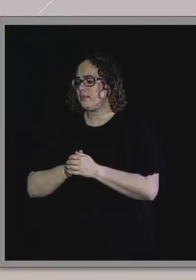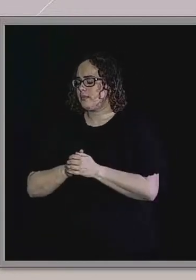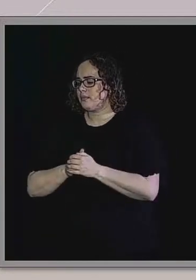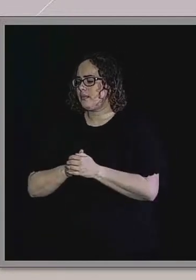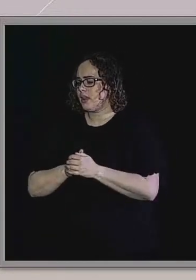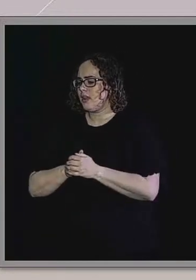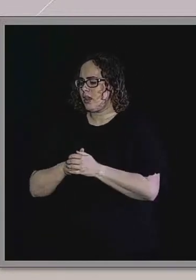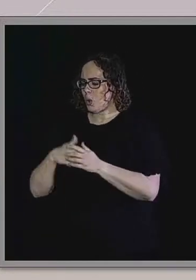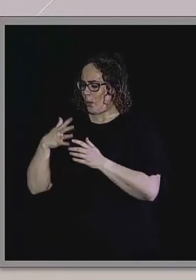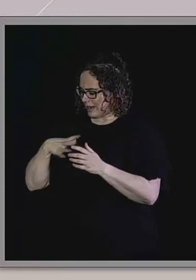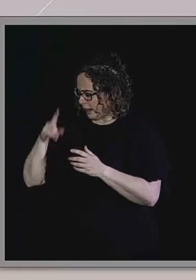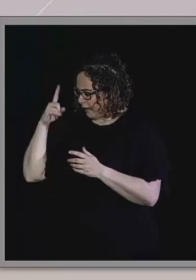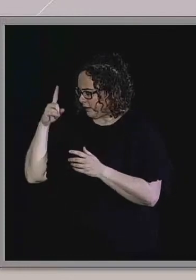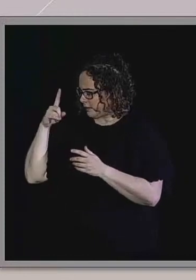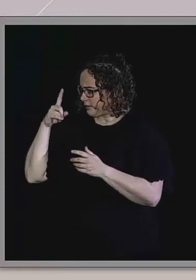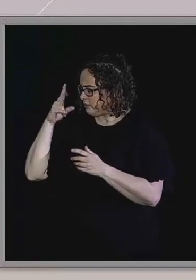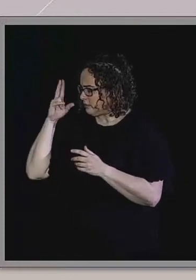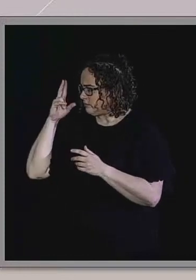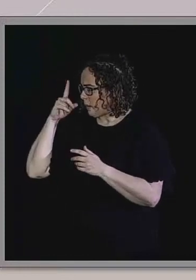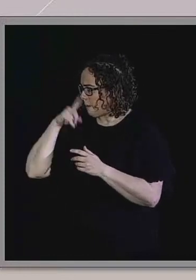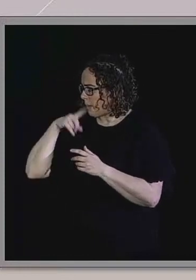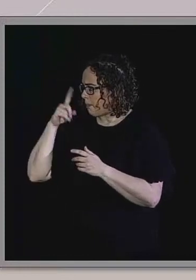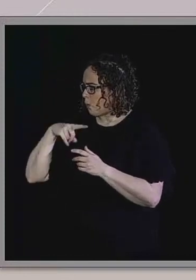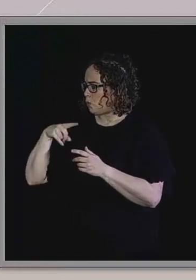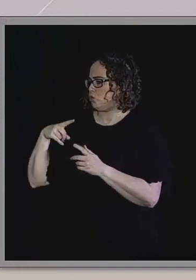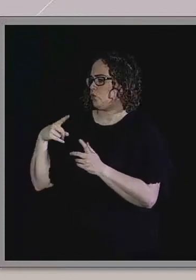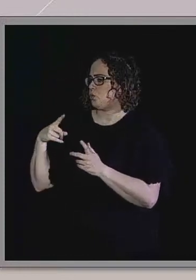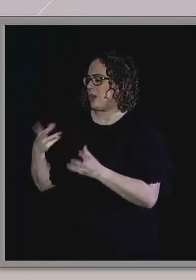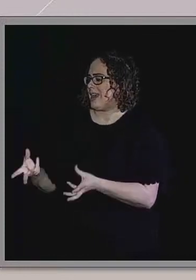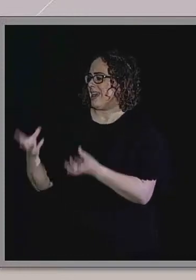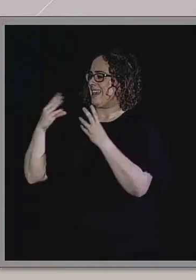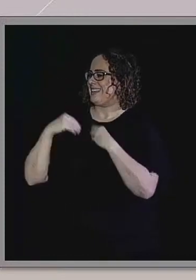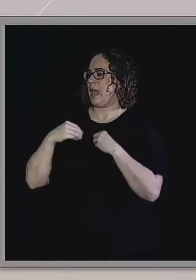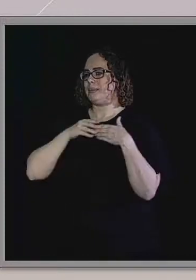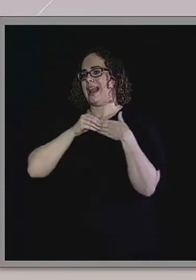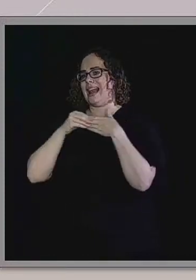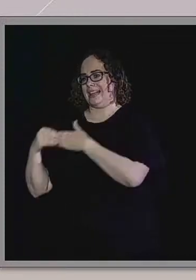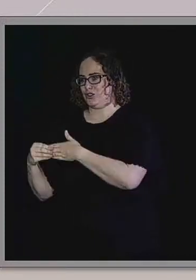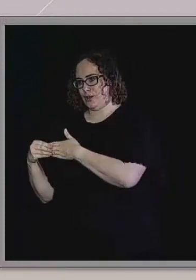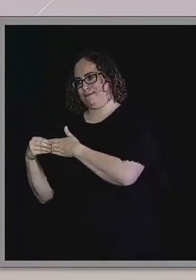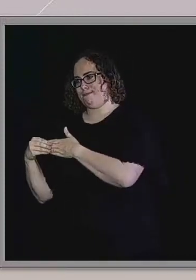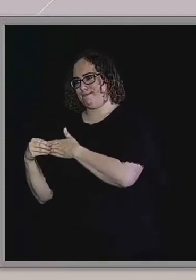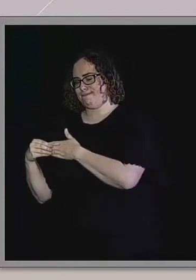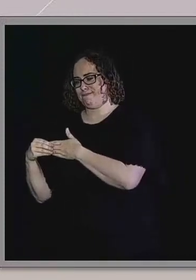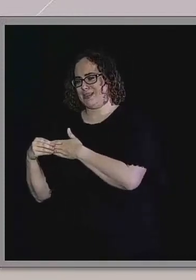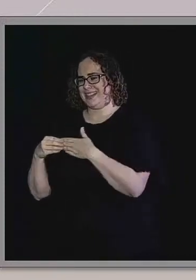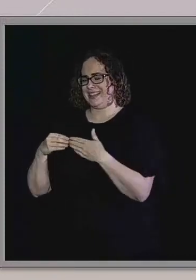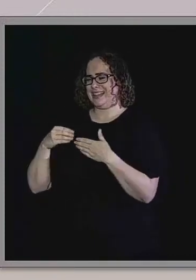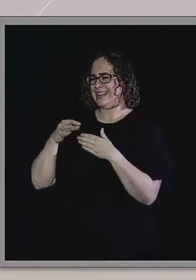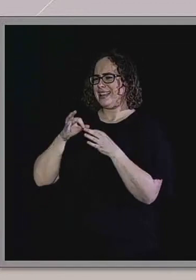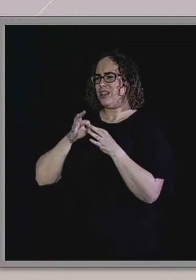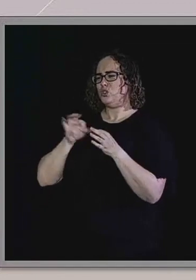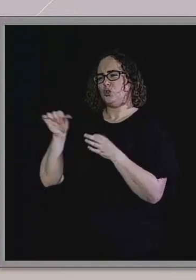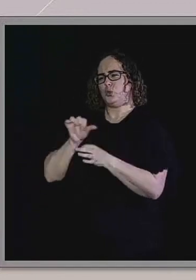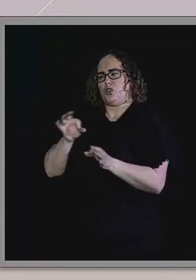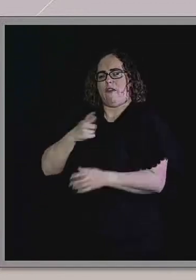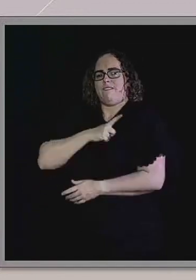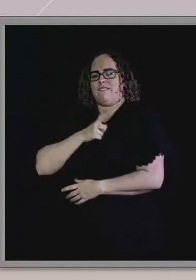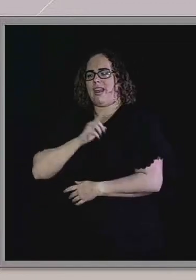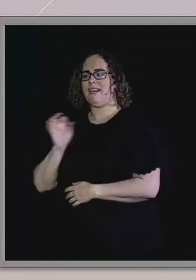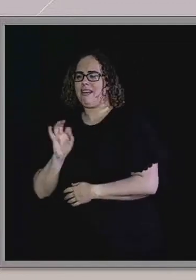mantle. There's really no fear in that. I think everybody in this room is afraid